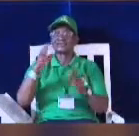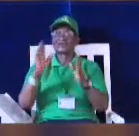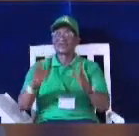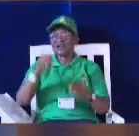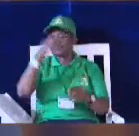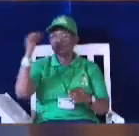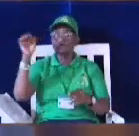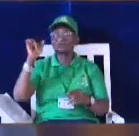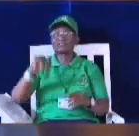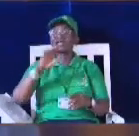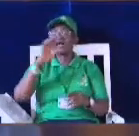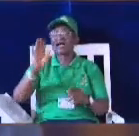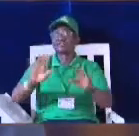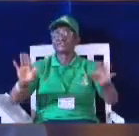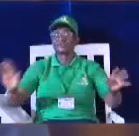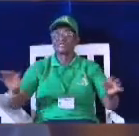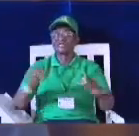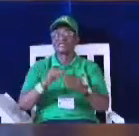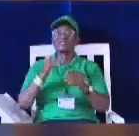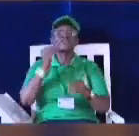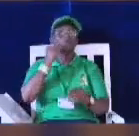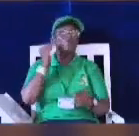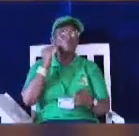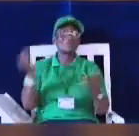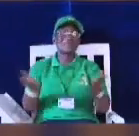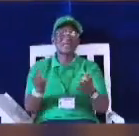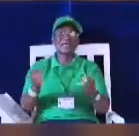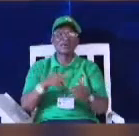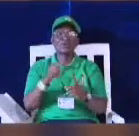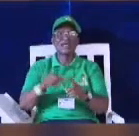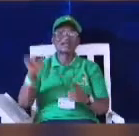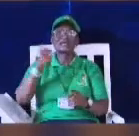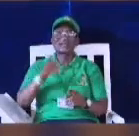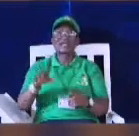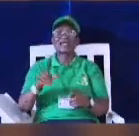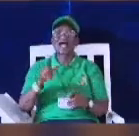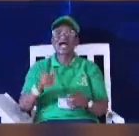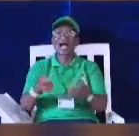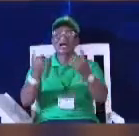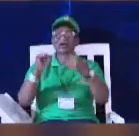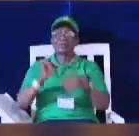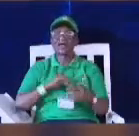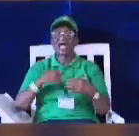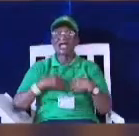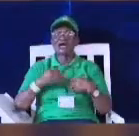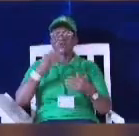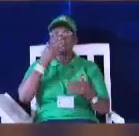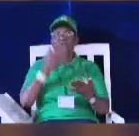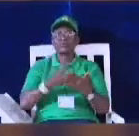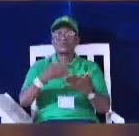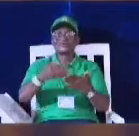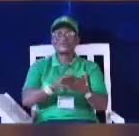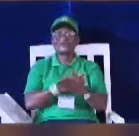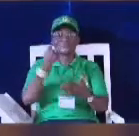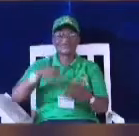here. While they are coming, I have good news for you.